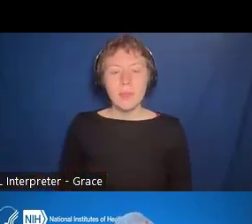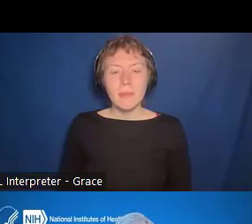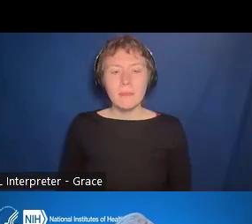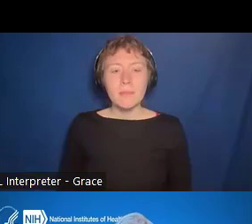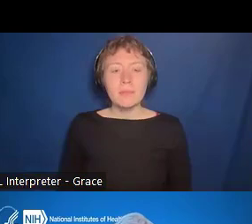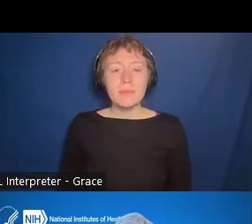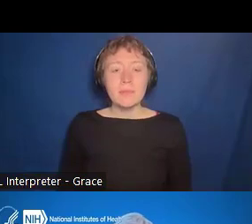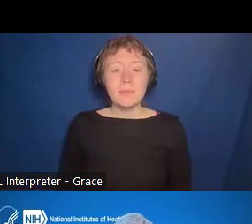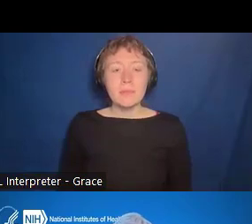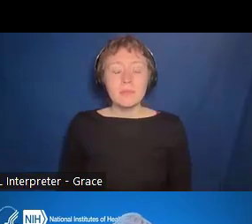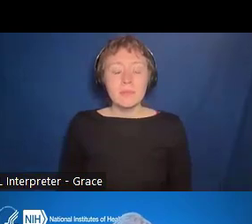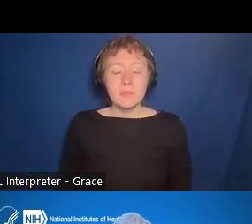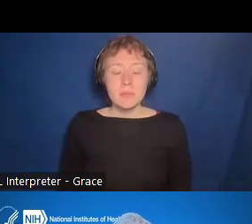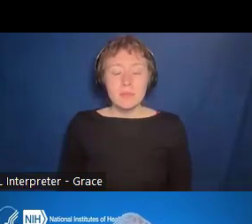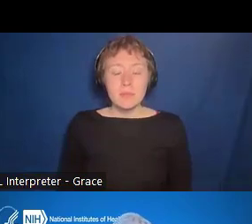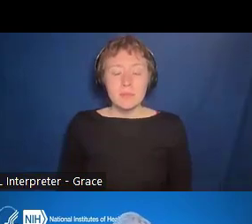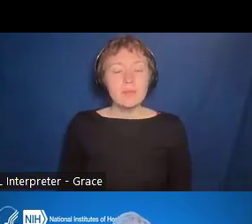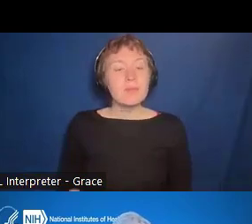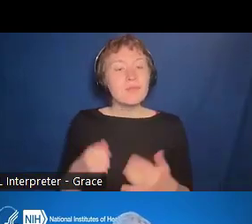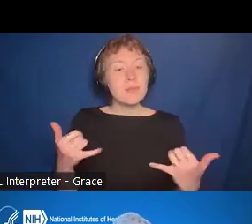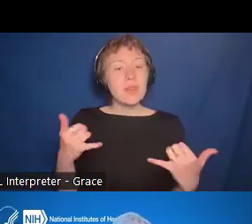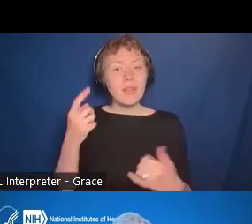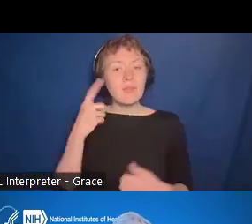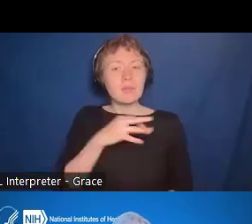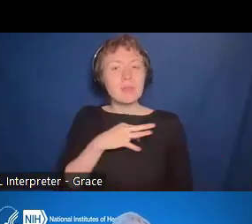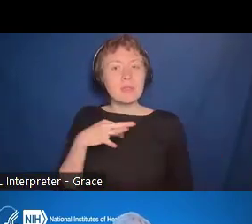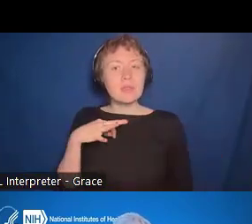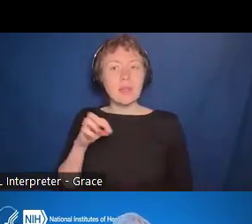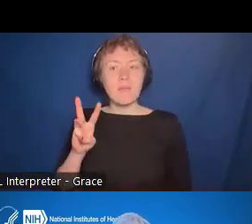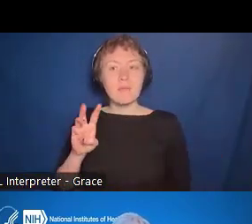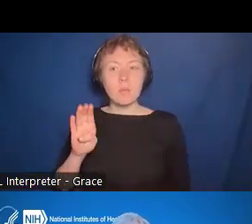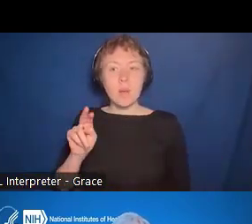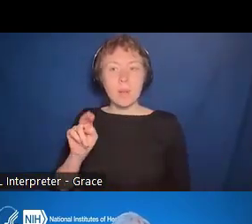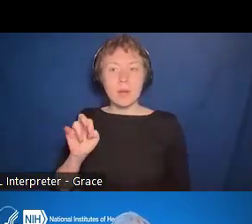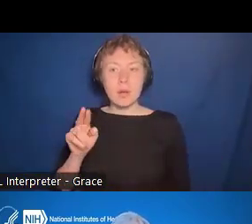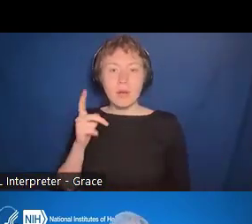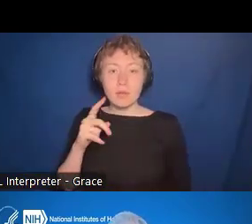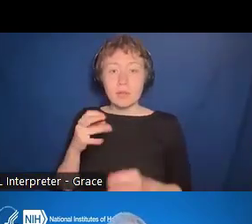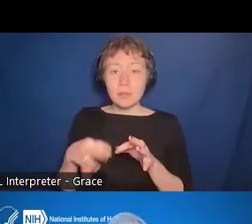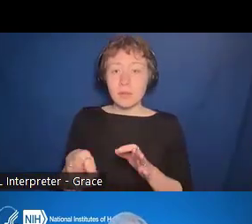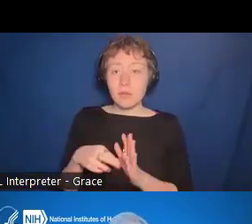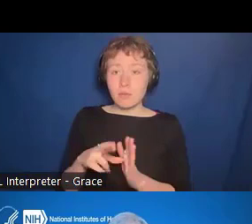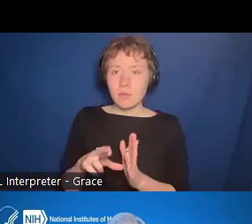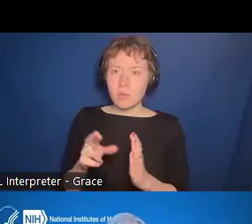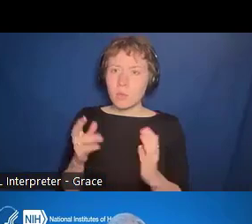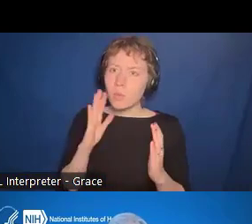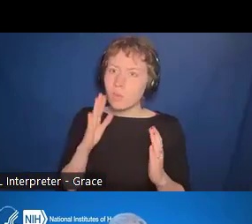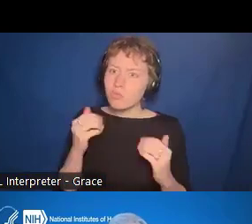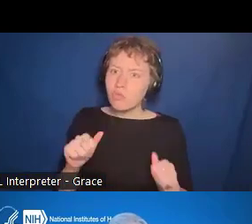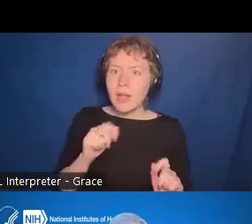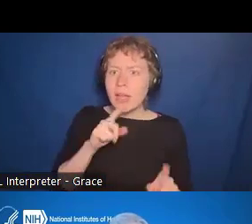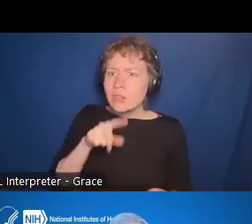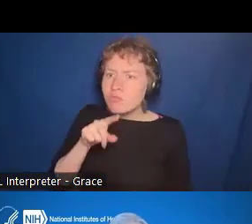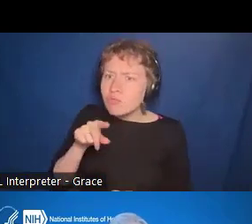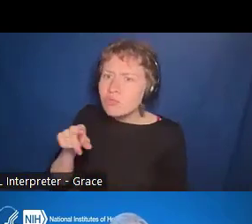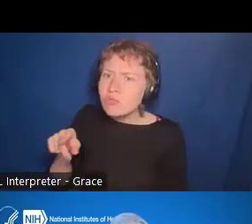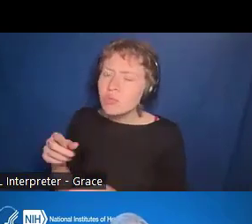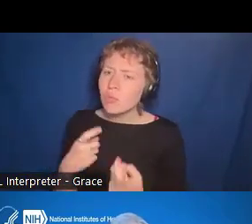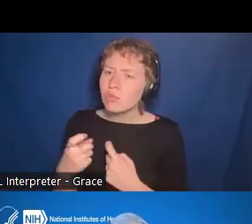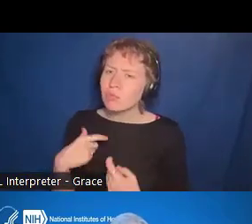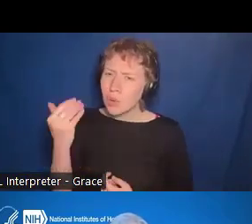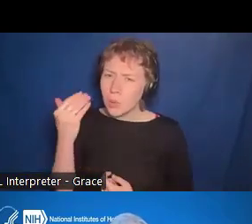Today, for our staff webinar on Simplified Review, we are going to be trying to answer as many questions as we can. I'm sure people have lots of